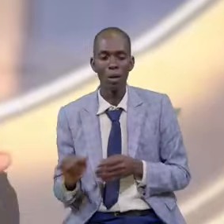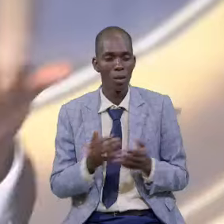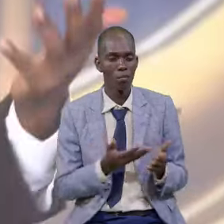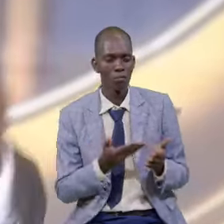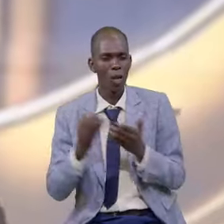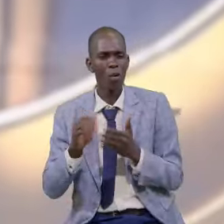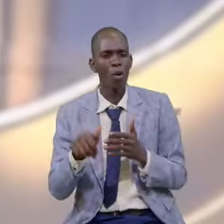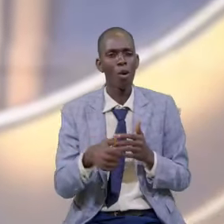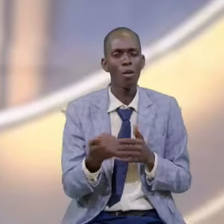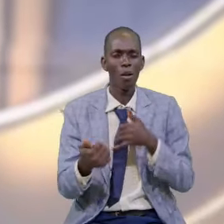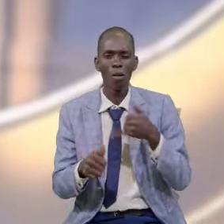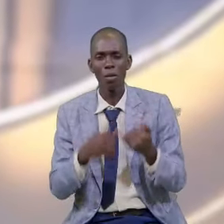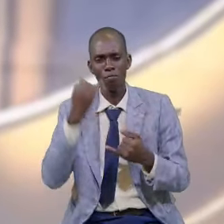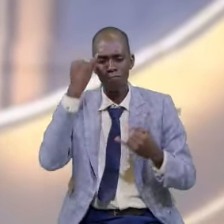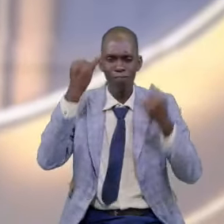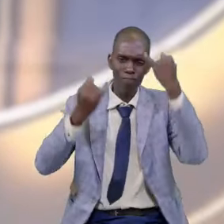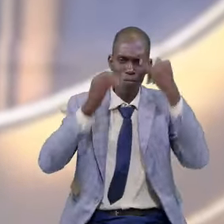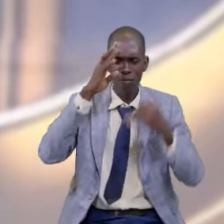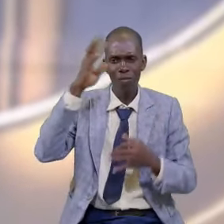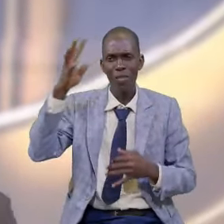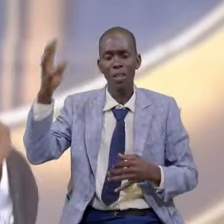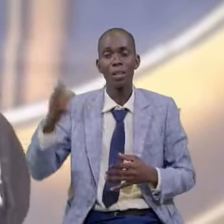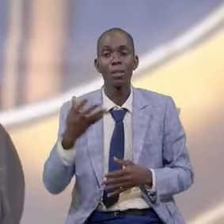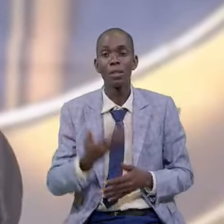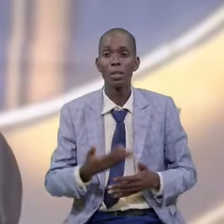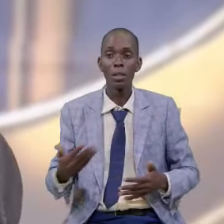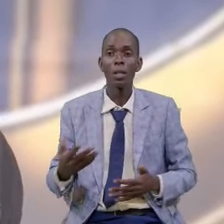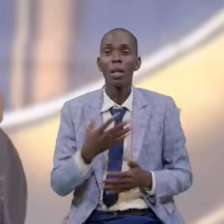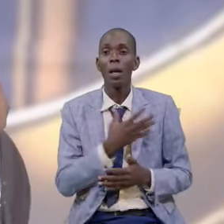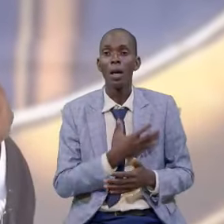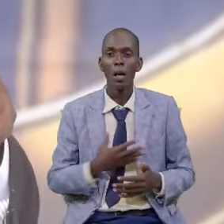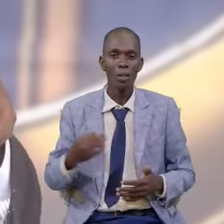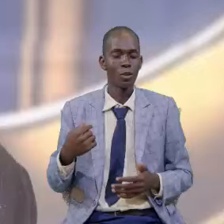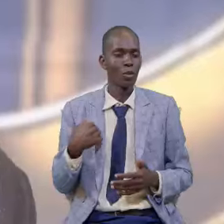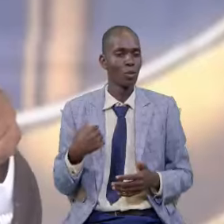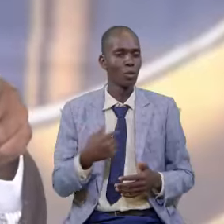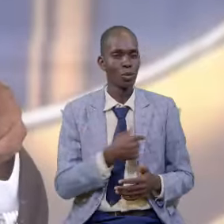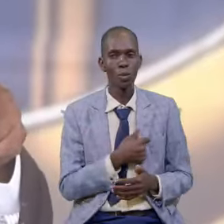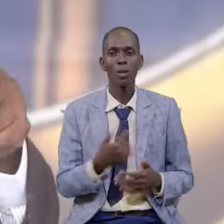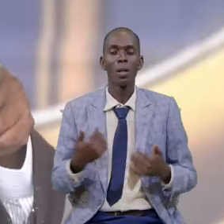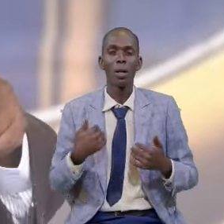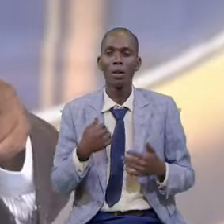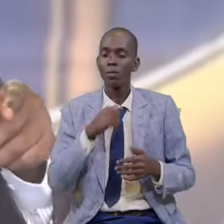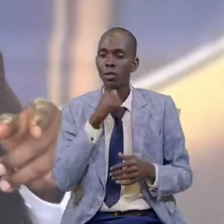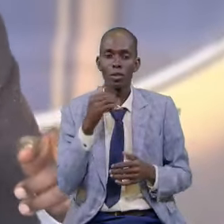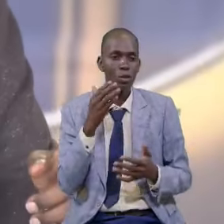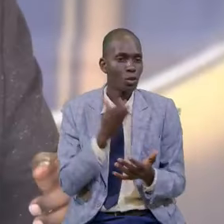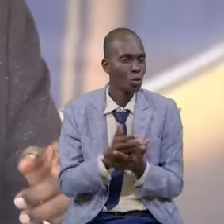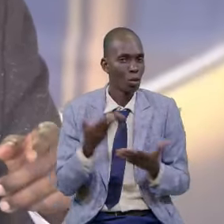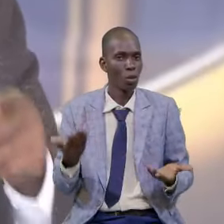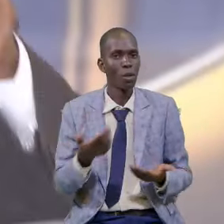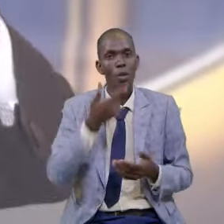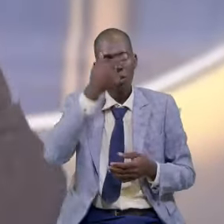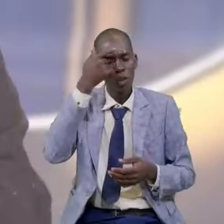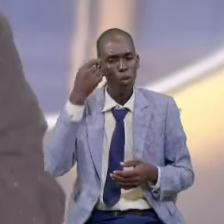you know, everything is going on now, and then we're stuck because of the mountains that the cars will not